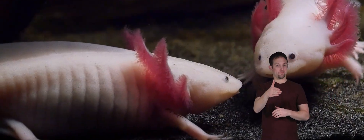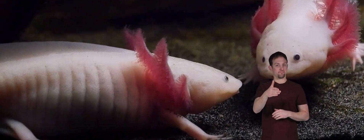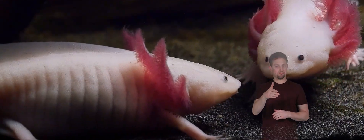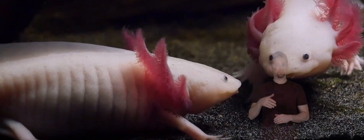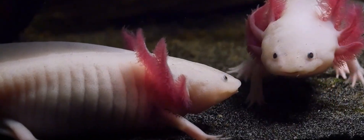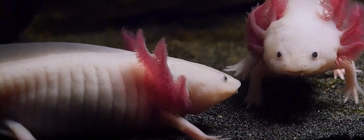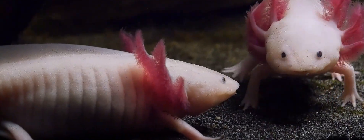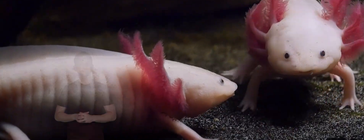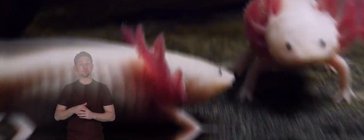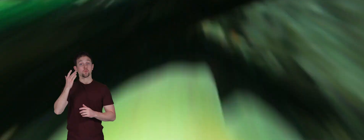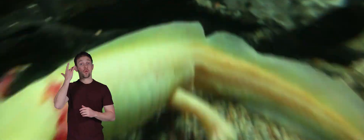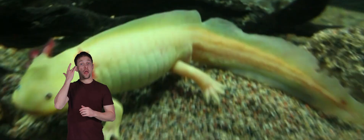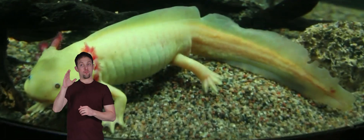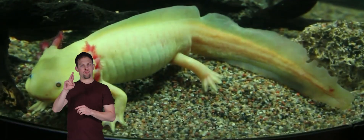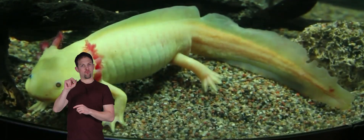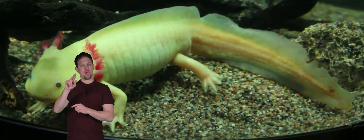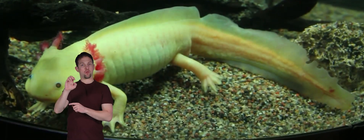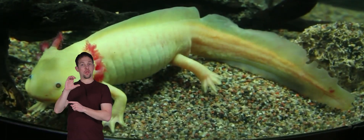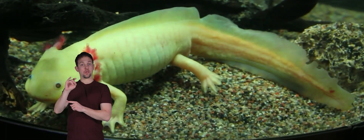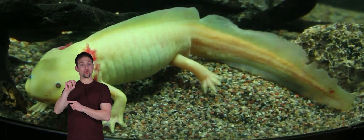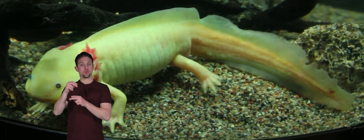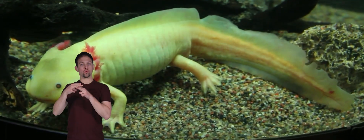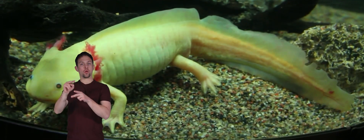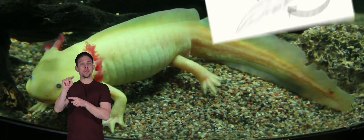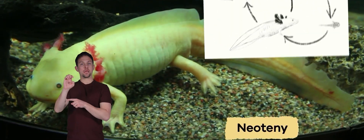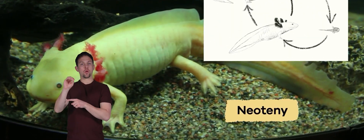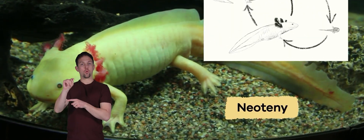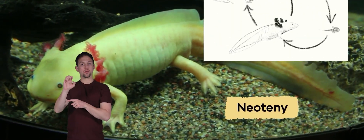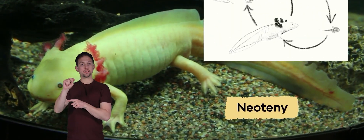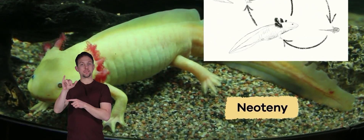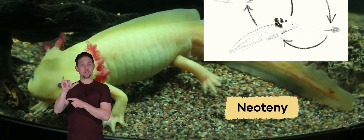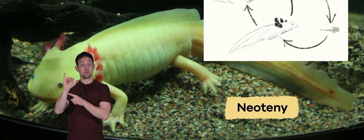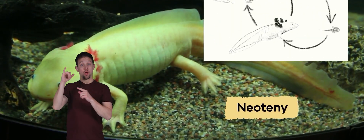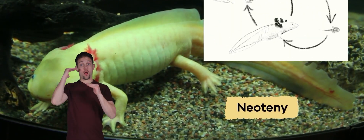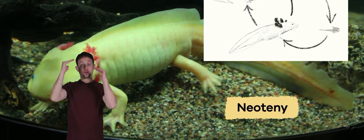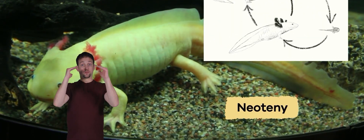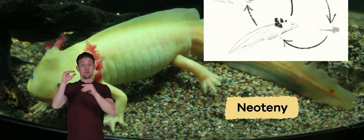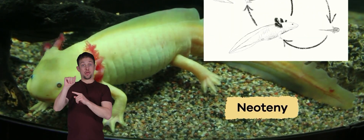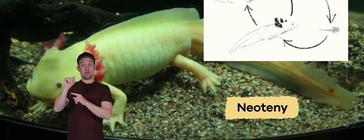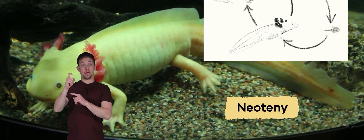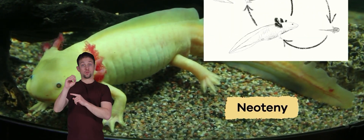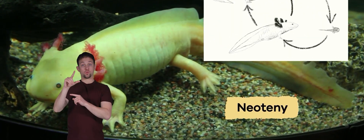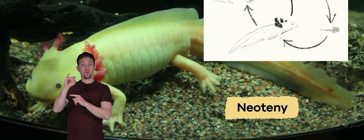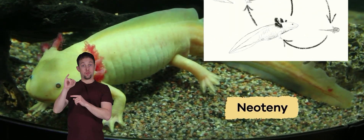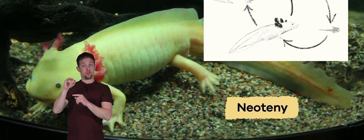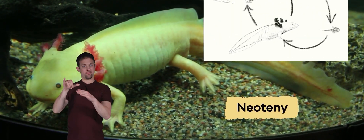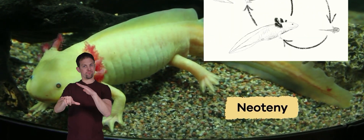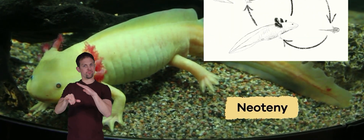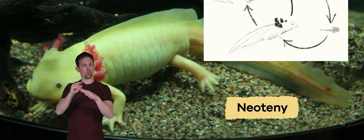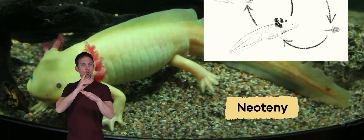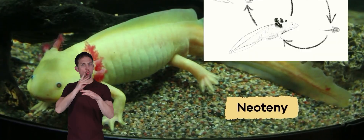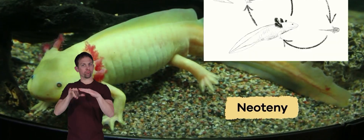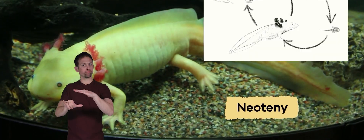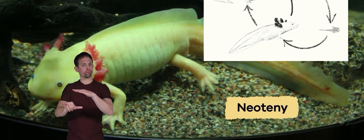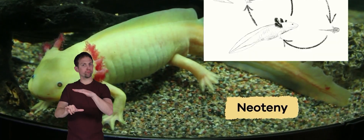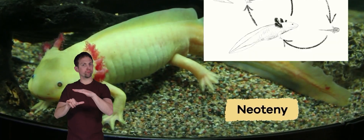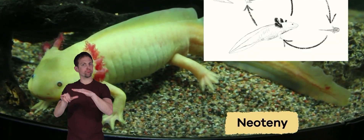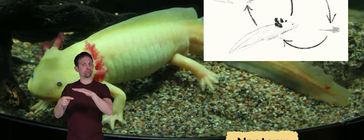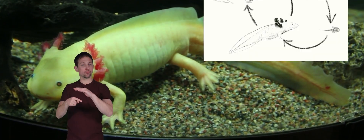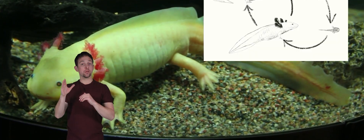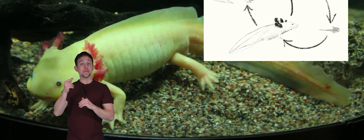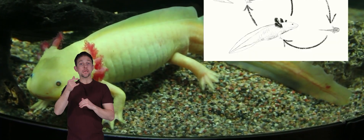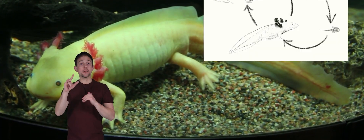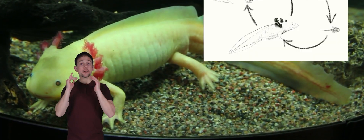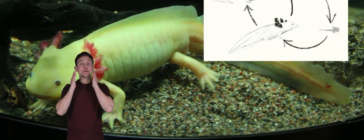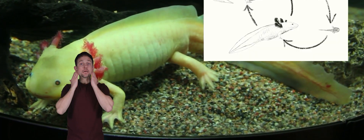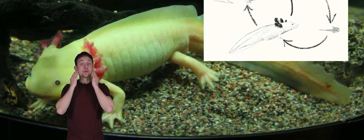mexican walking fish because of a rare condition called neoteny the adult axolotl remains aquatic in the